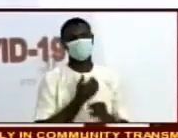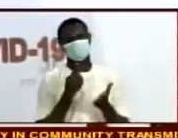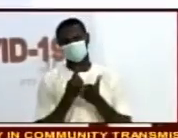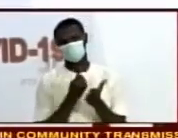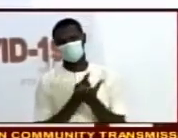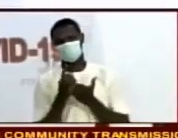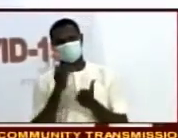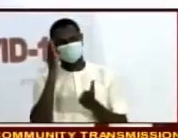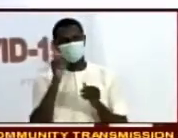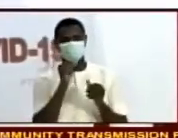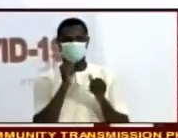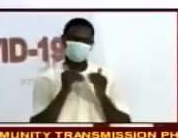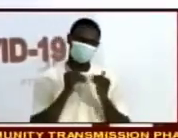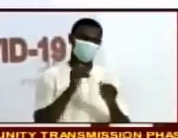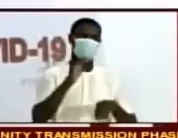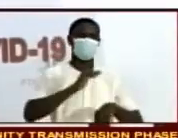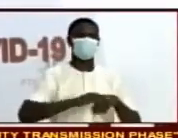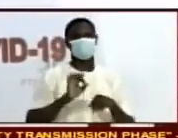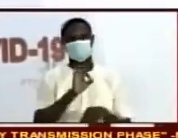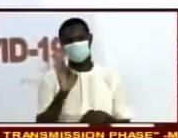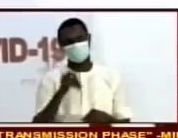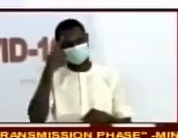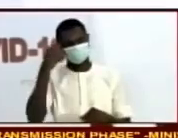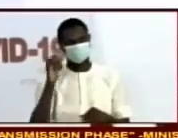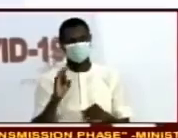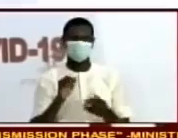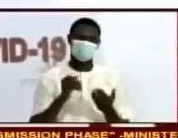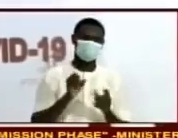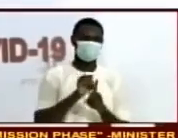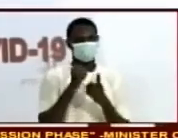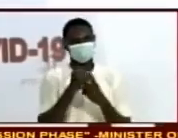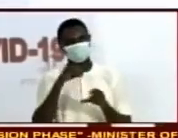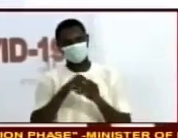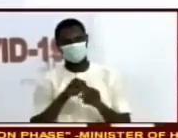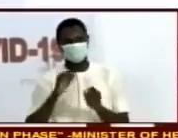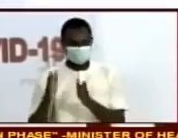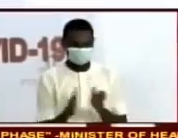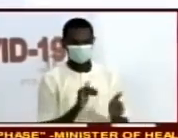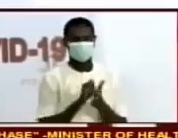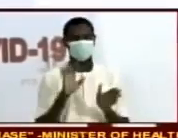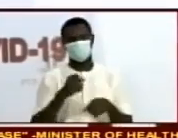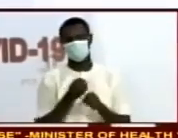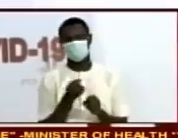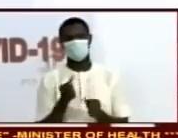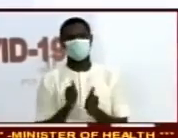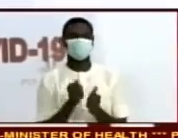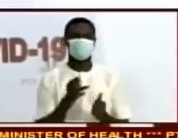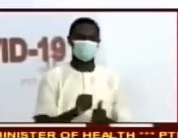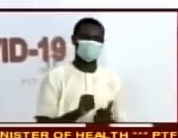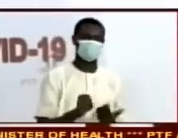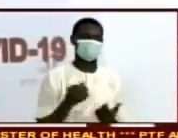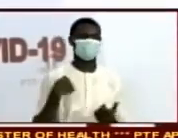because of some fine details in the agreement. So those Nigerians that have paid,